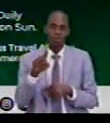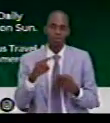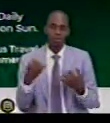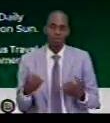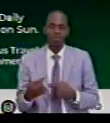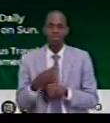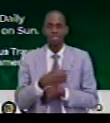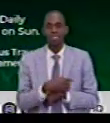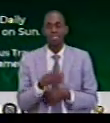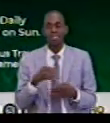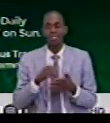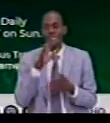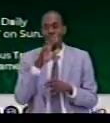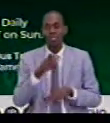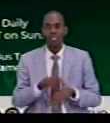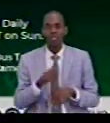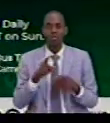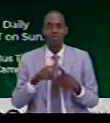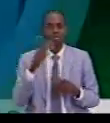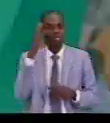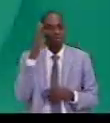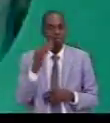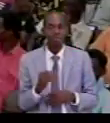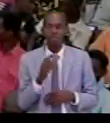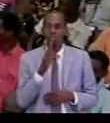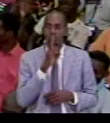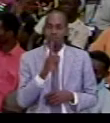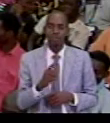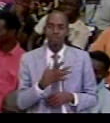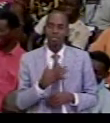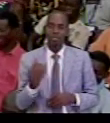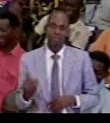to experience true and lasting peace.